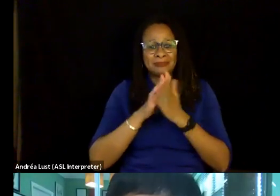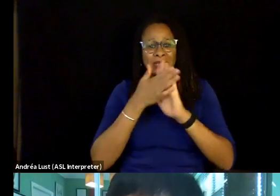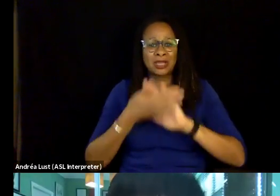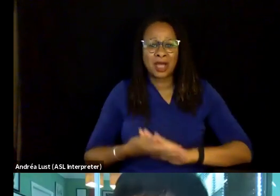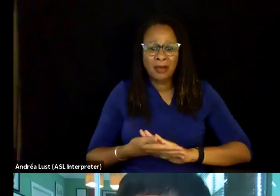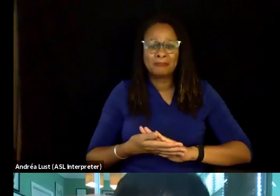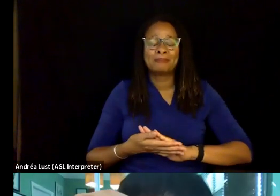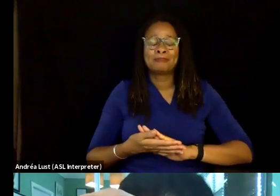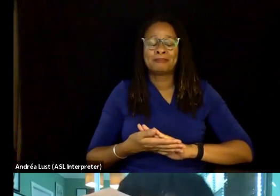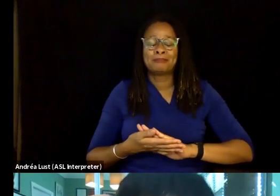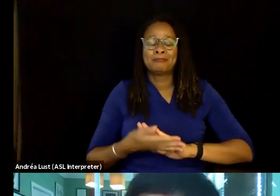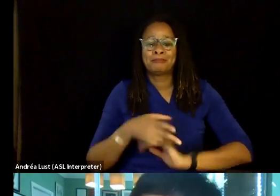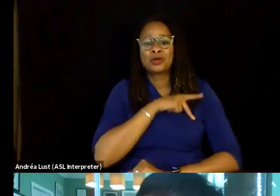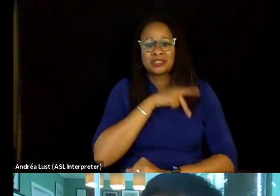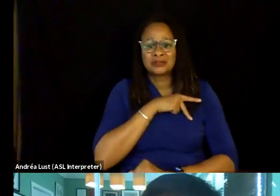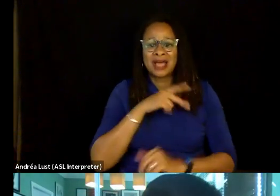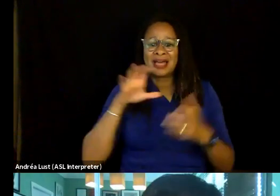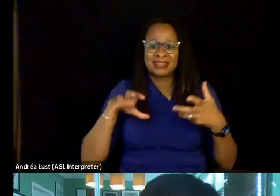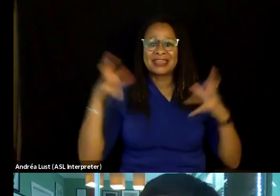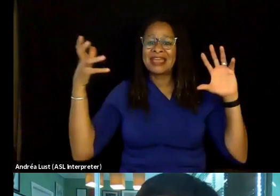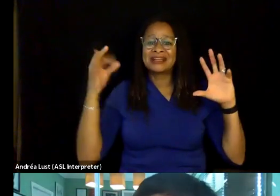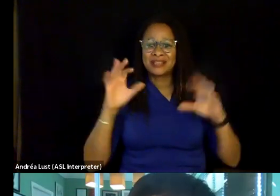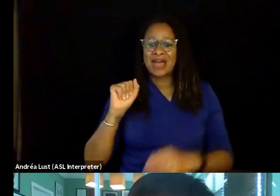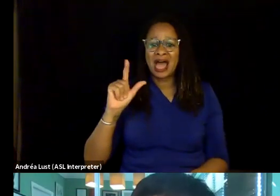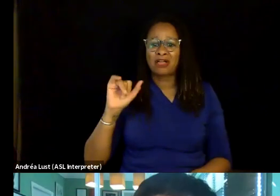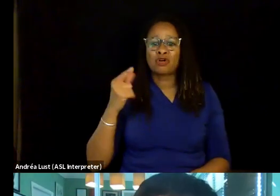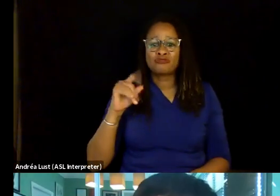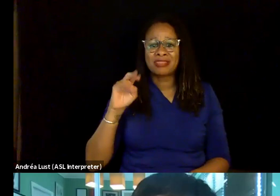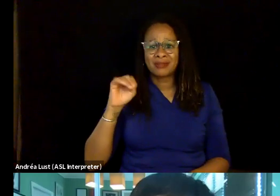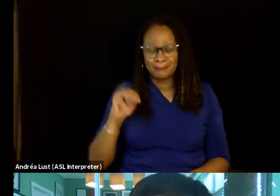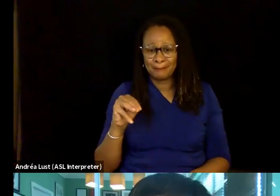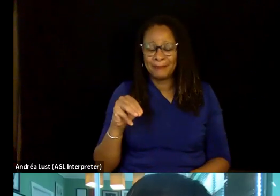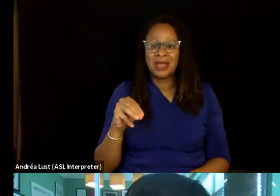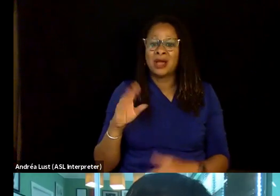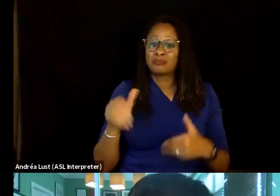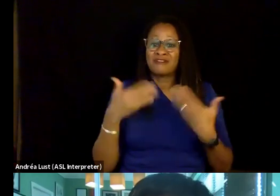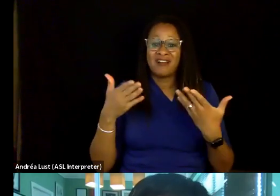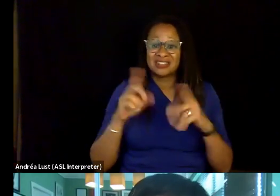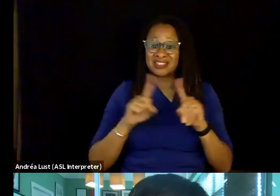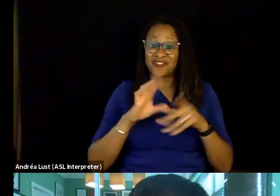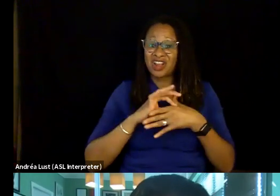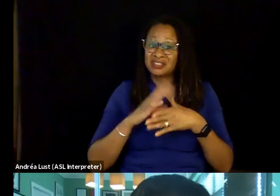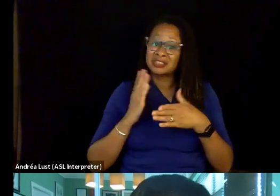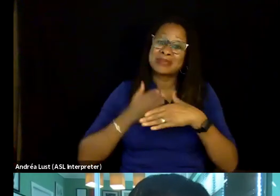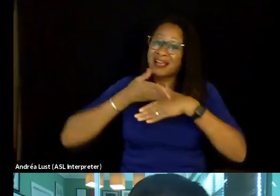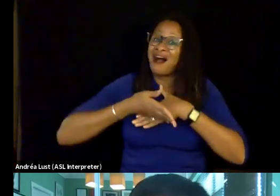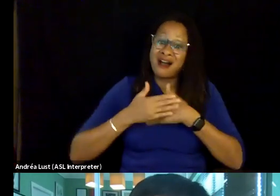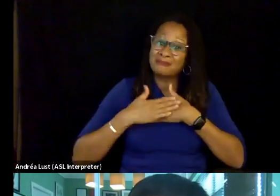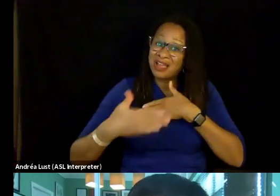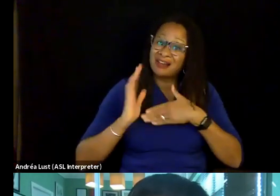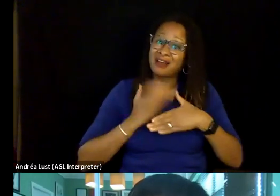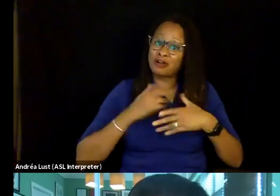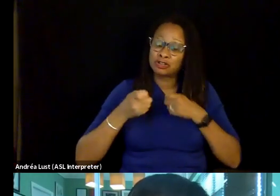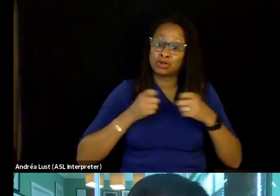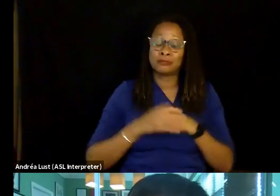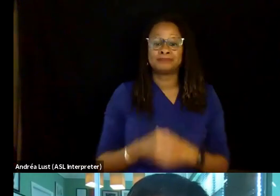chaos of the algorithms provides different context beyond your control. So this film, what Ramona